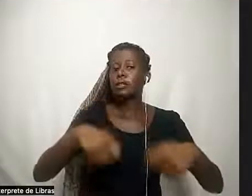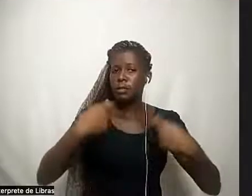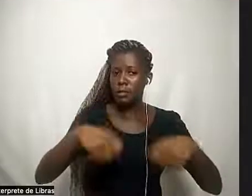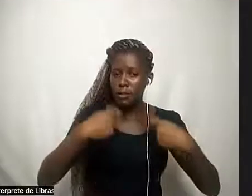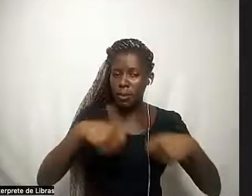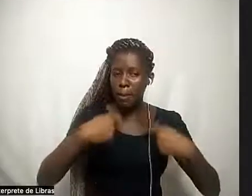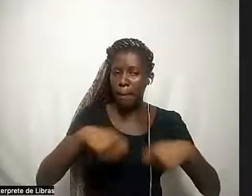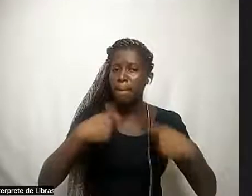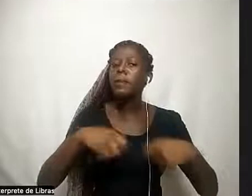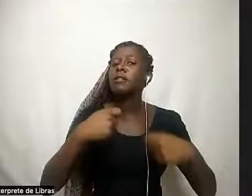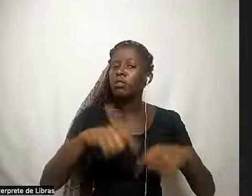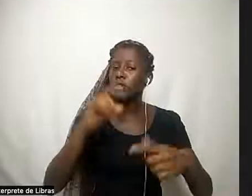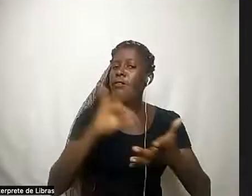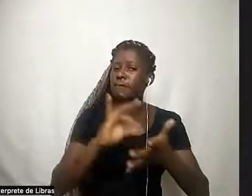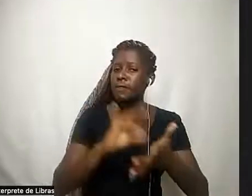So we end up